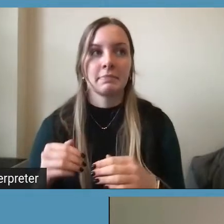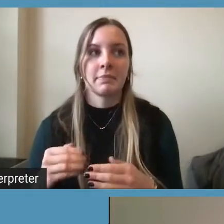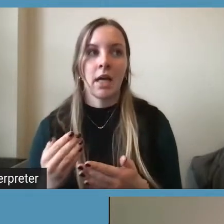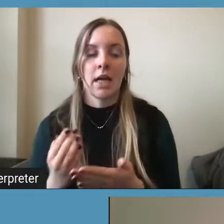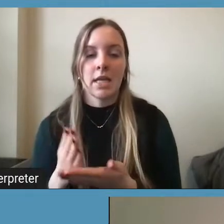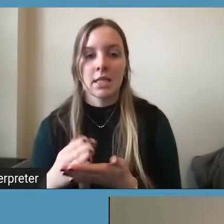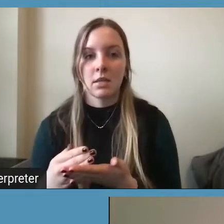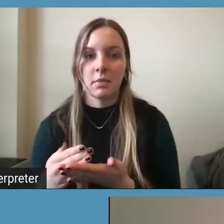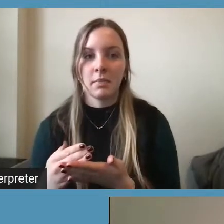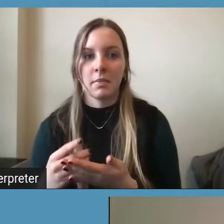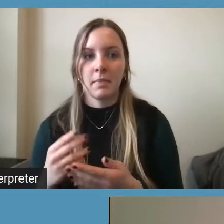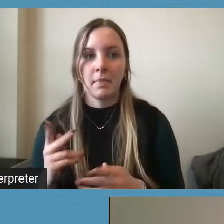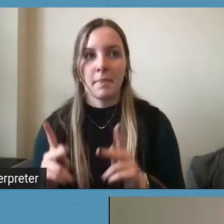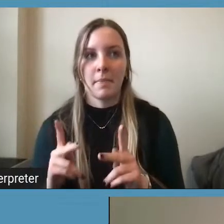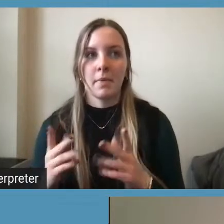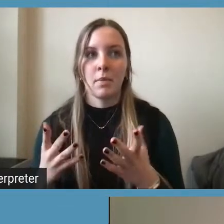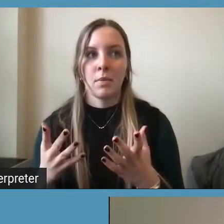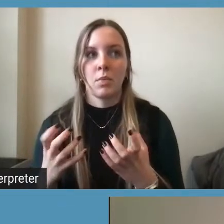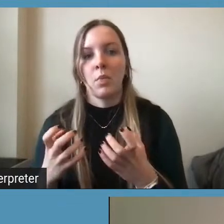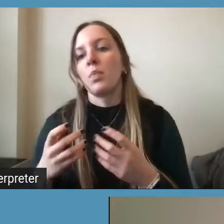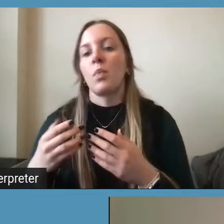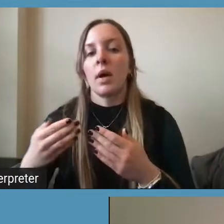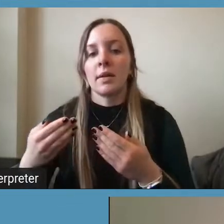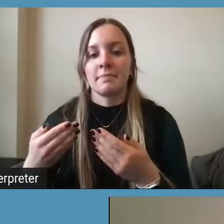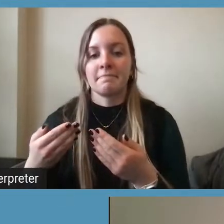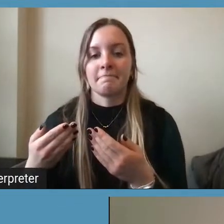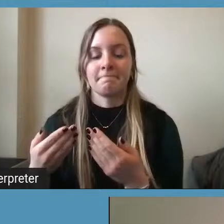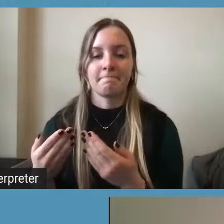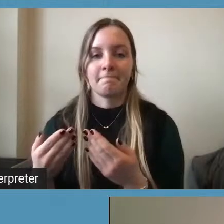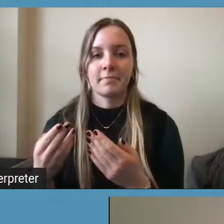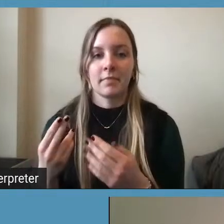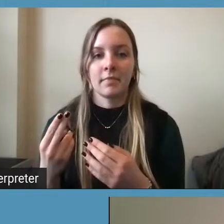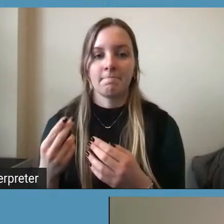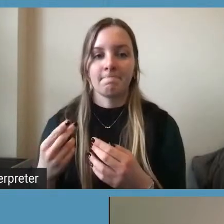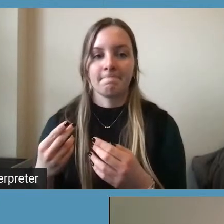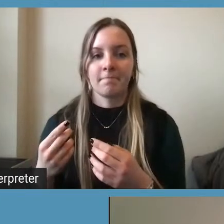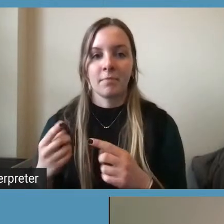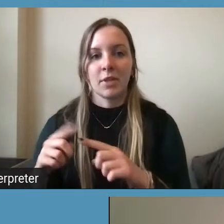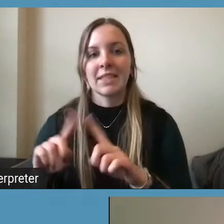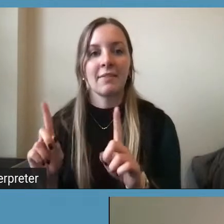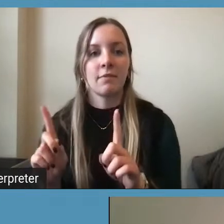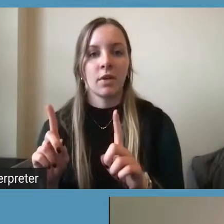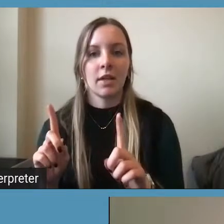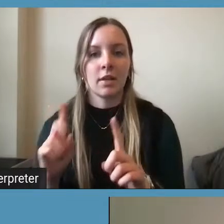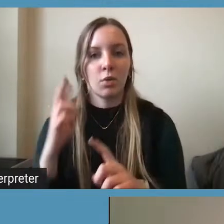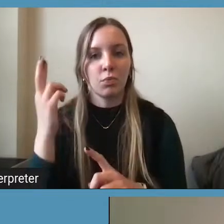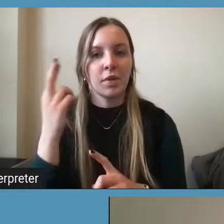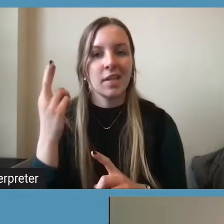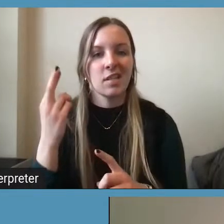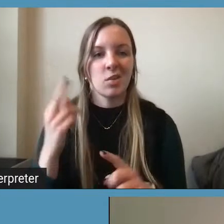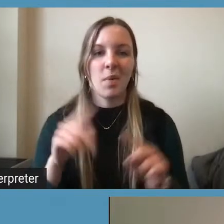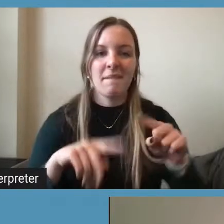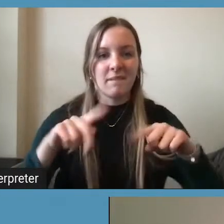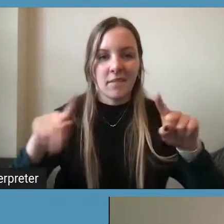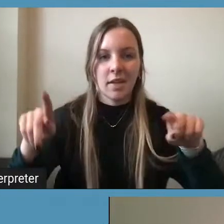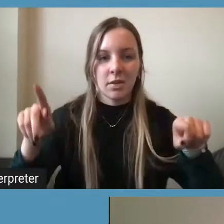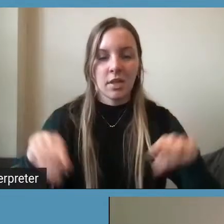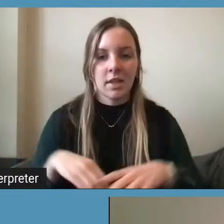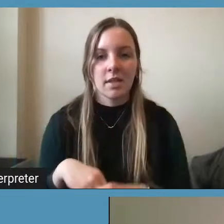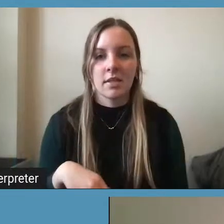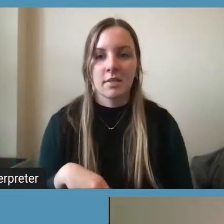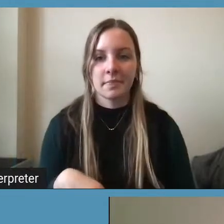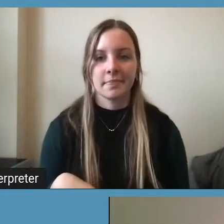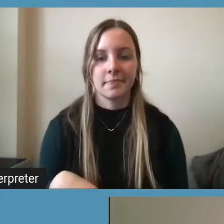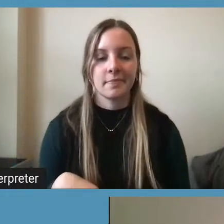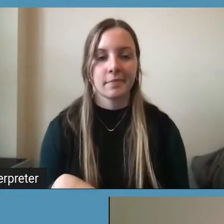high res isn't available. So it really varies. And so the project the notebook,